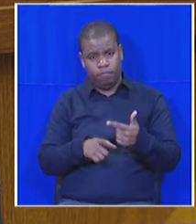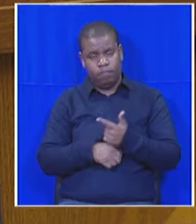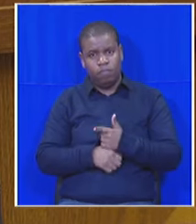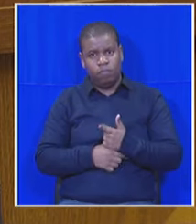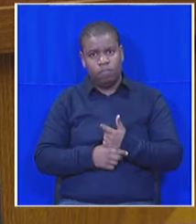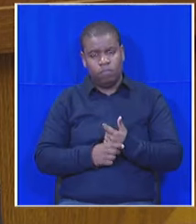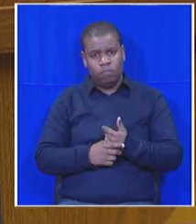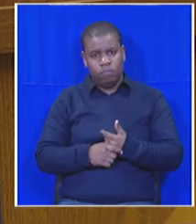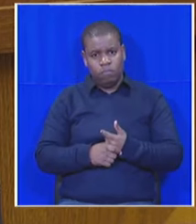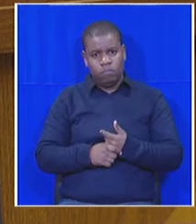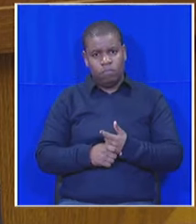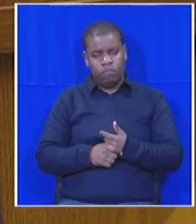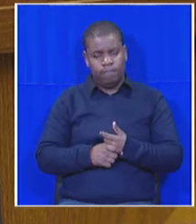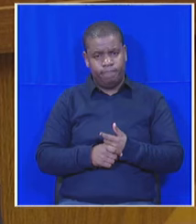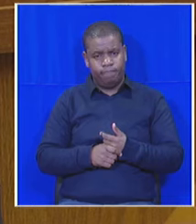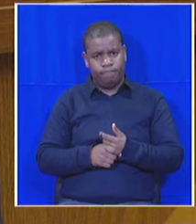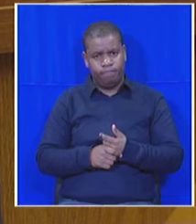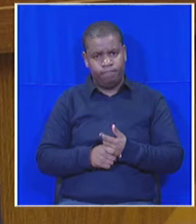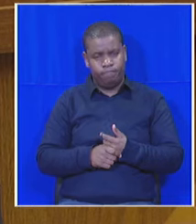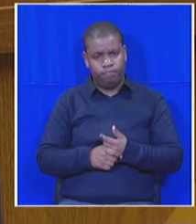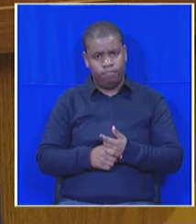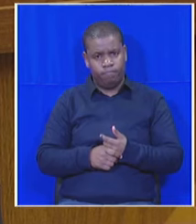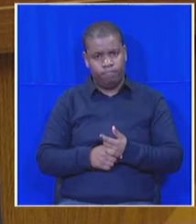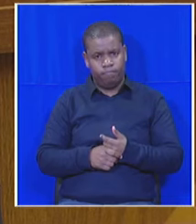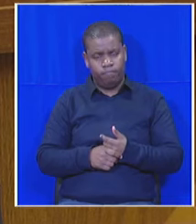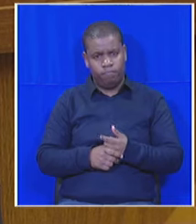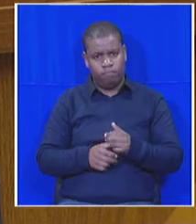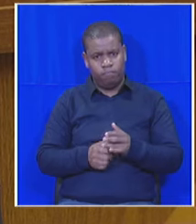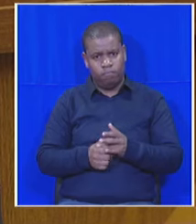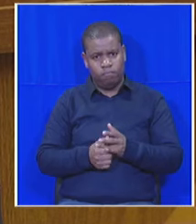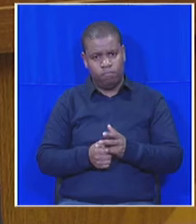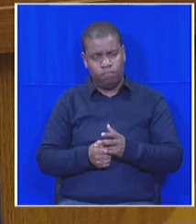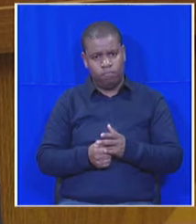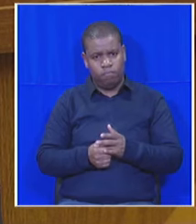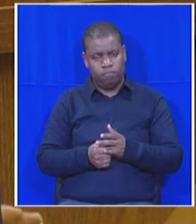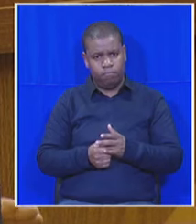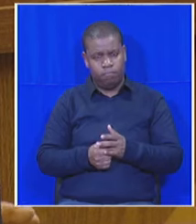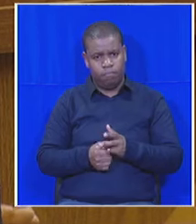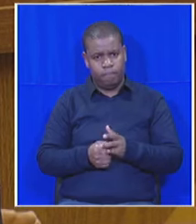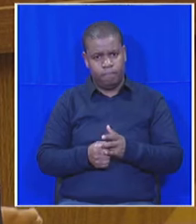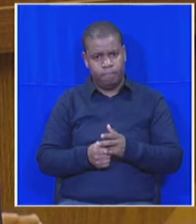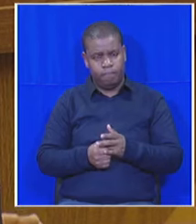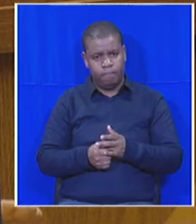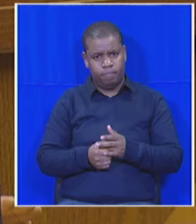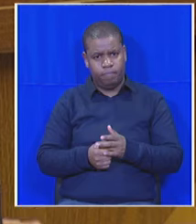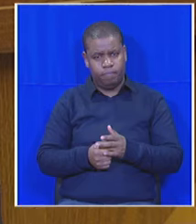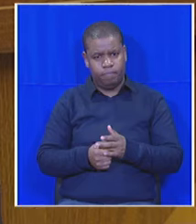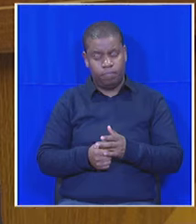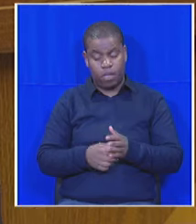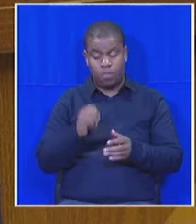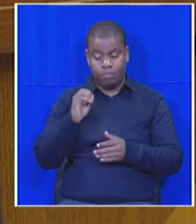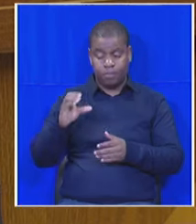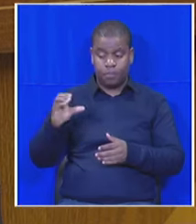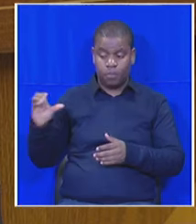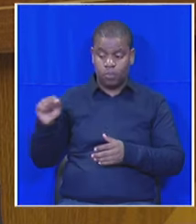Mhlonishwa Ngqongqoshe, esabelweni ebesikhishelwe ukusiza abalimi ngenxa yesomiso, sihlangabezana nokuthi lezo